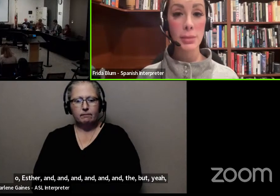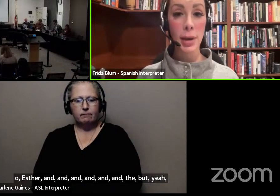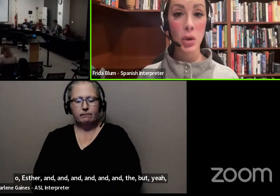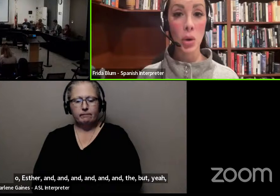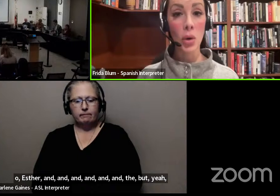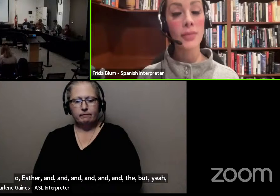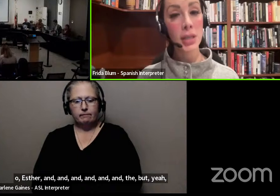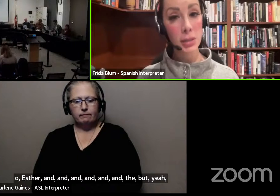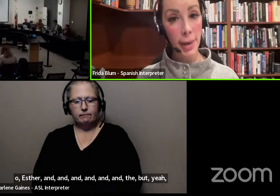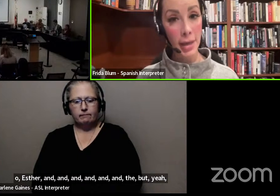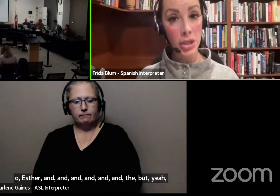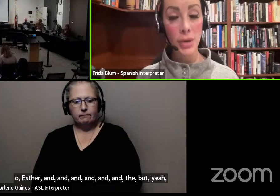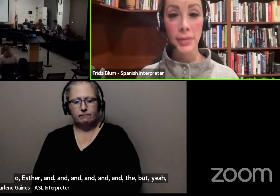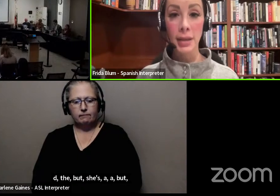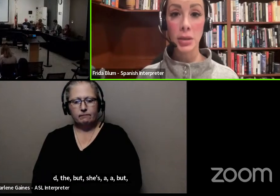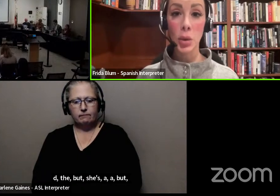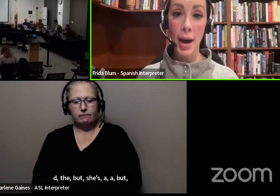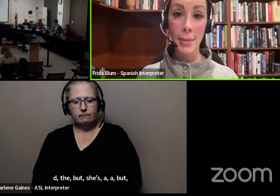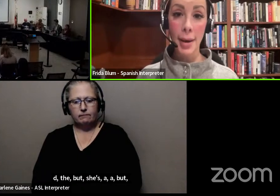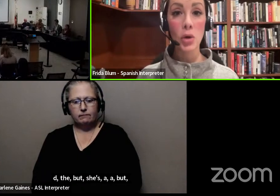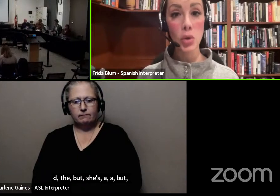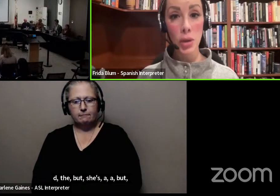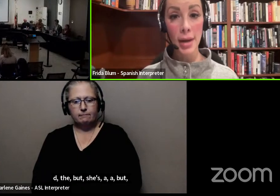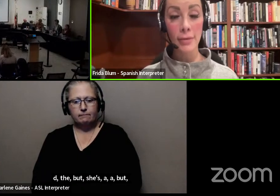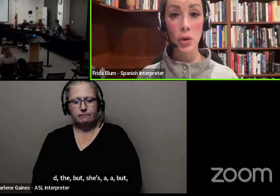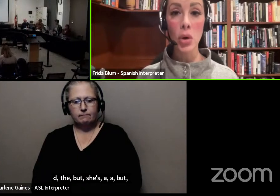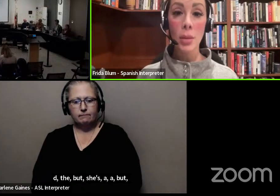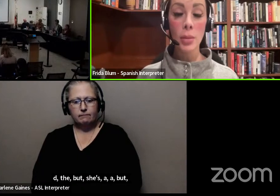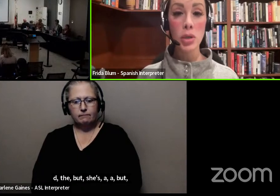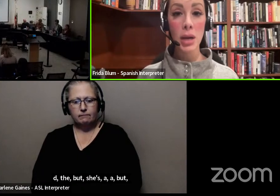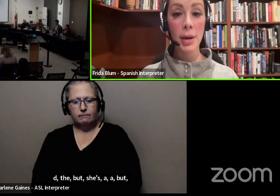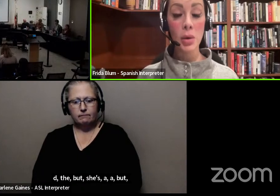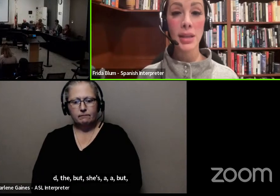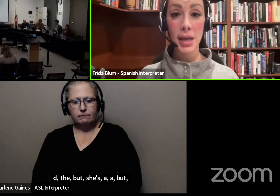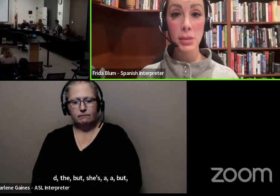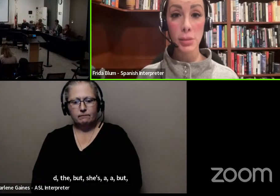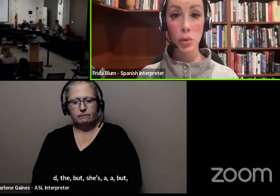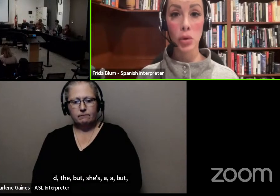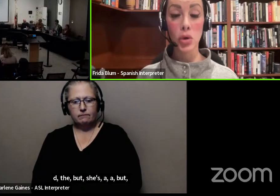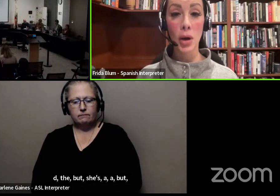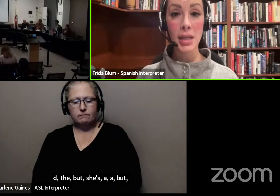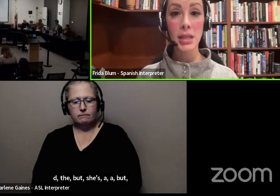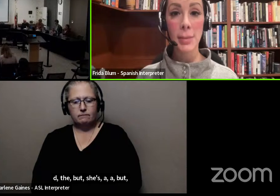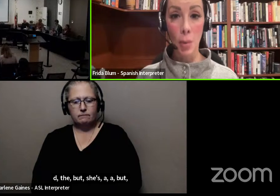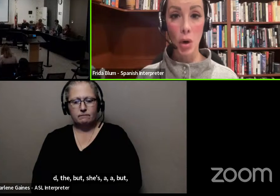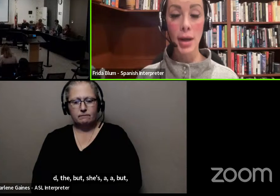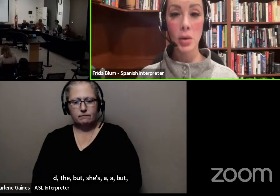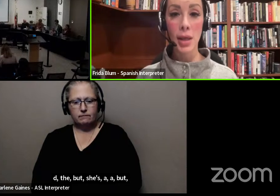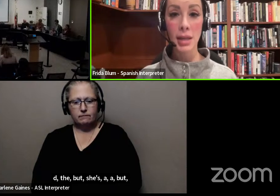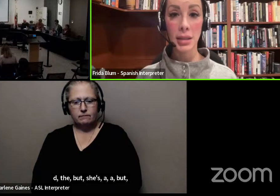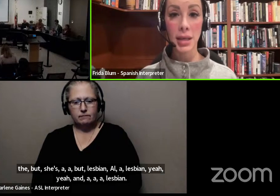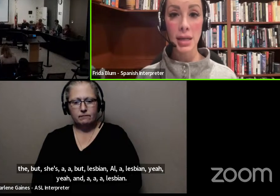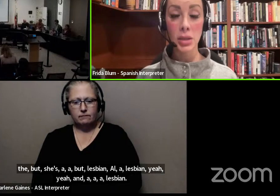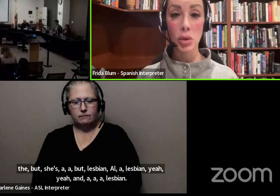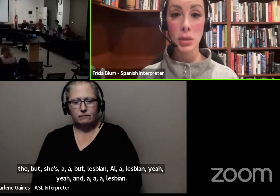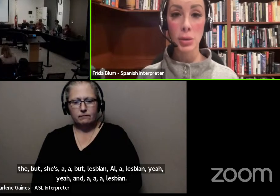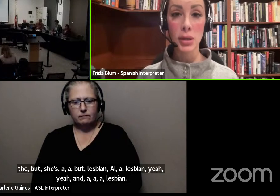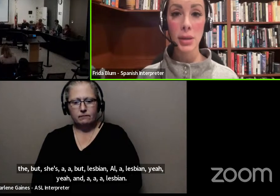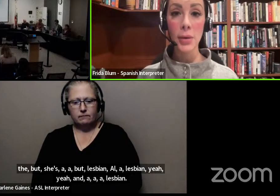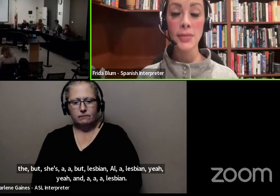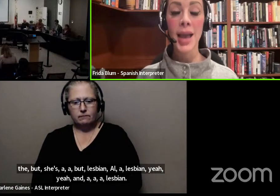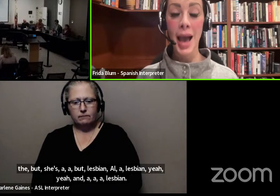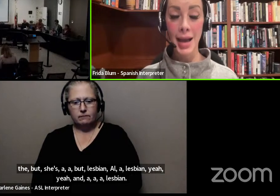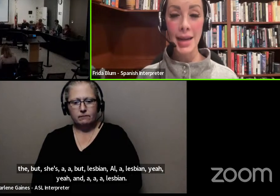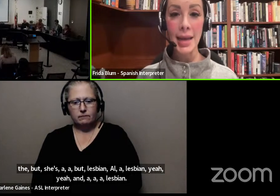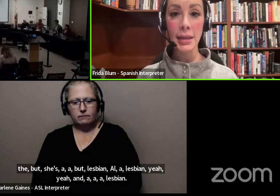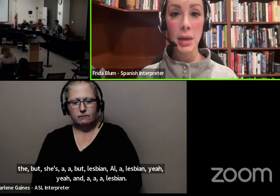seleccione Español o Spanish. Desde su iPad o su teléfono, busca el menú de 3 puntos o que dice More en una de las esquinas de su